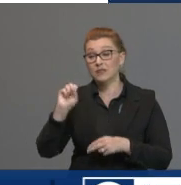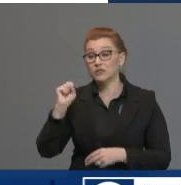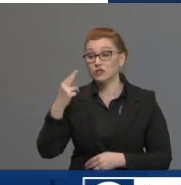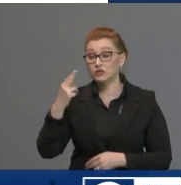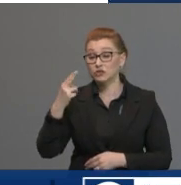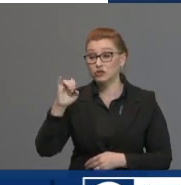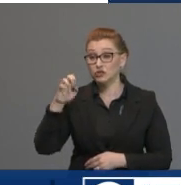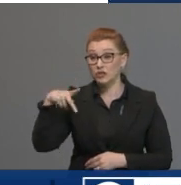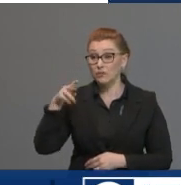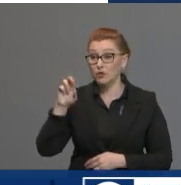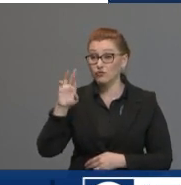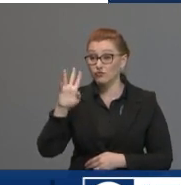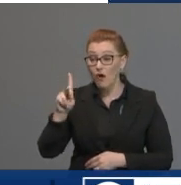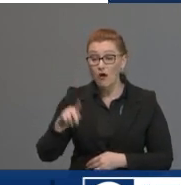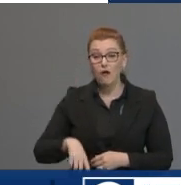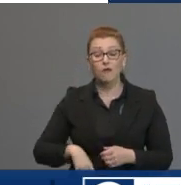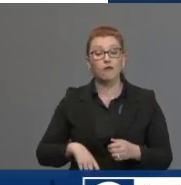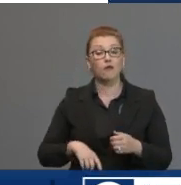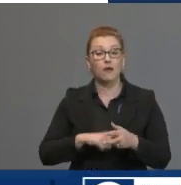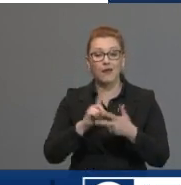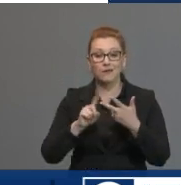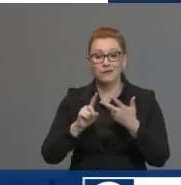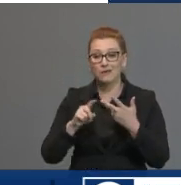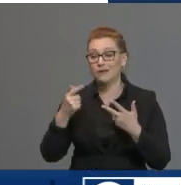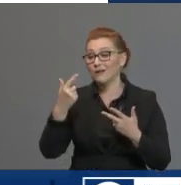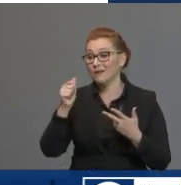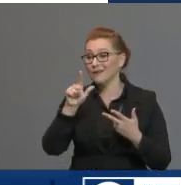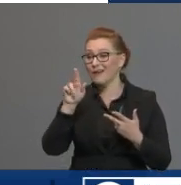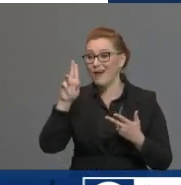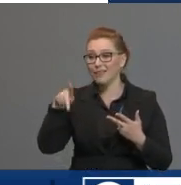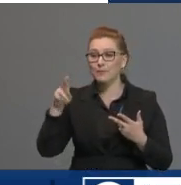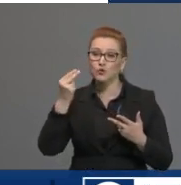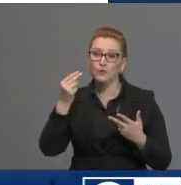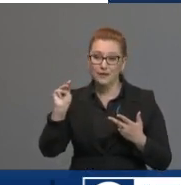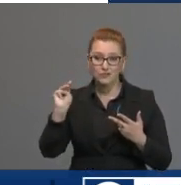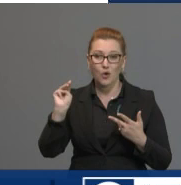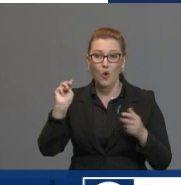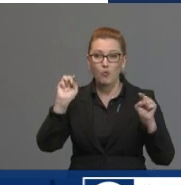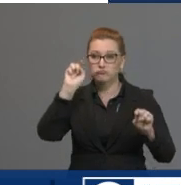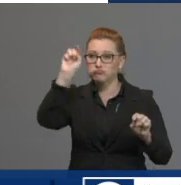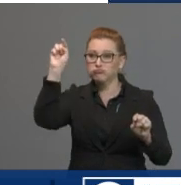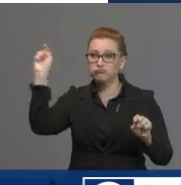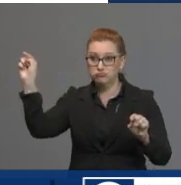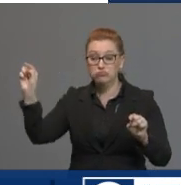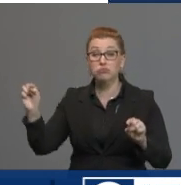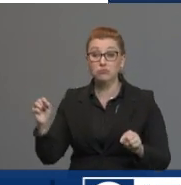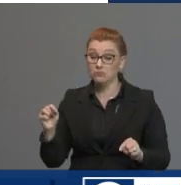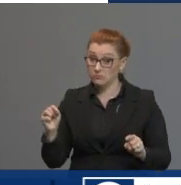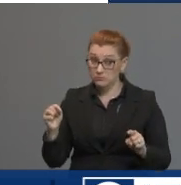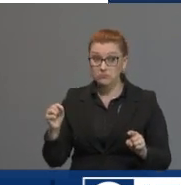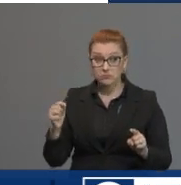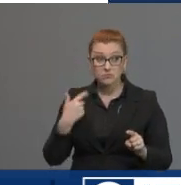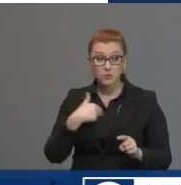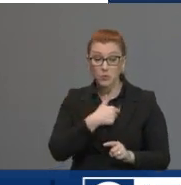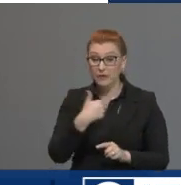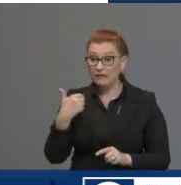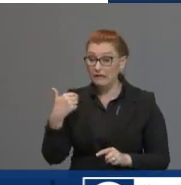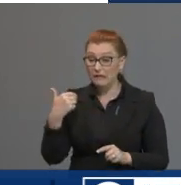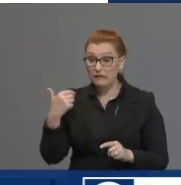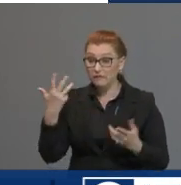in Shiprock, as well as an alternate care site in Gallup, New Mexico. Those are currently staffed,